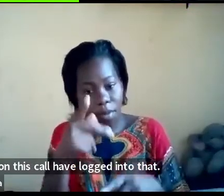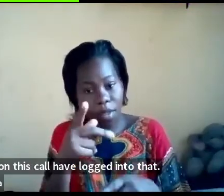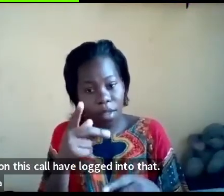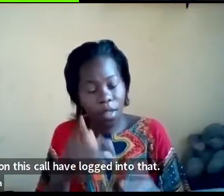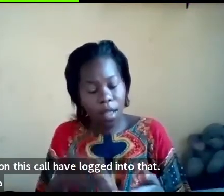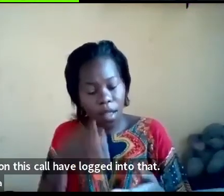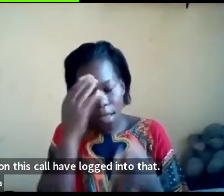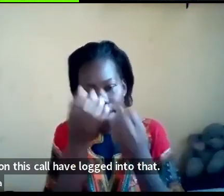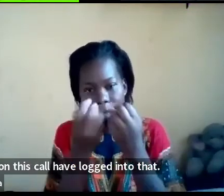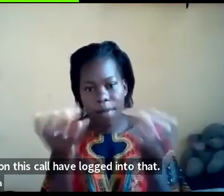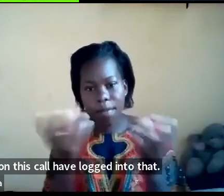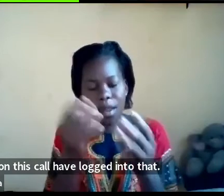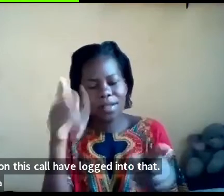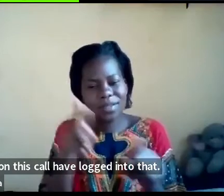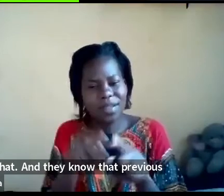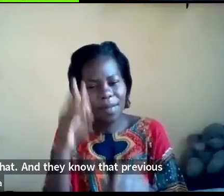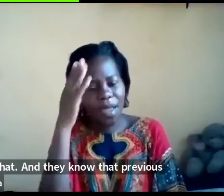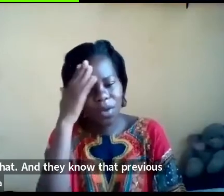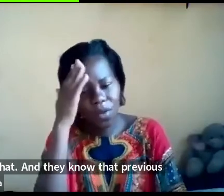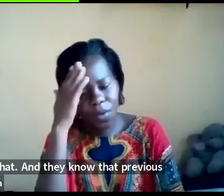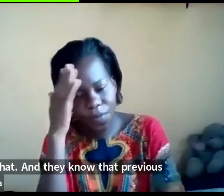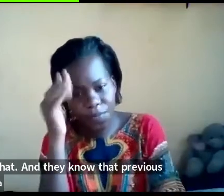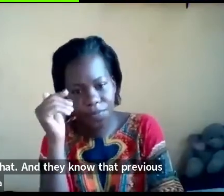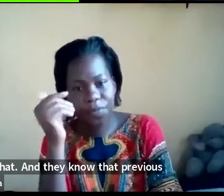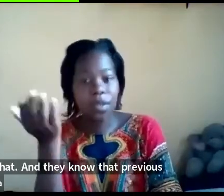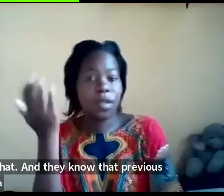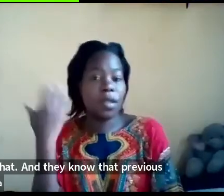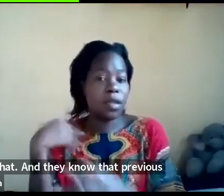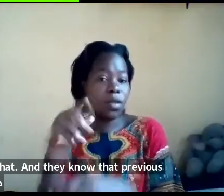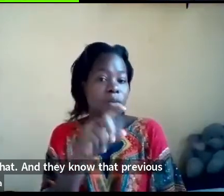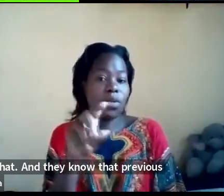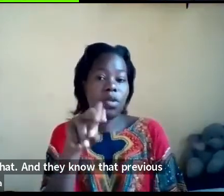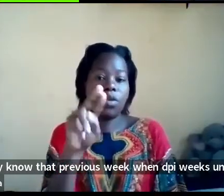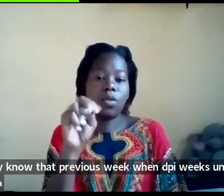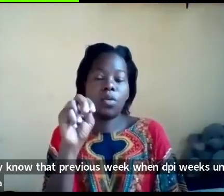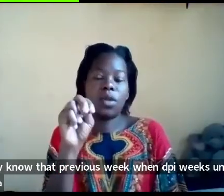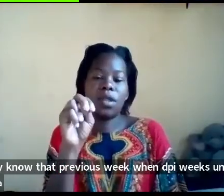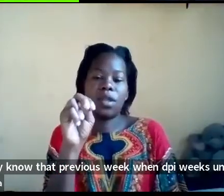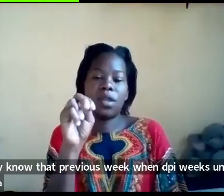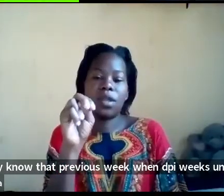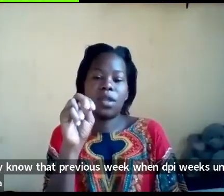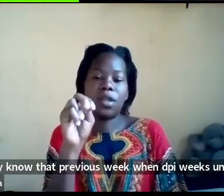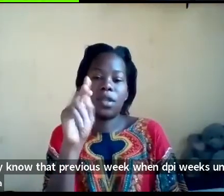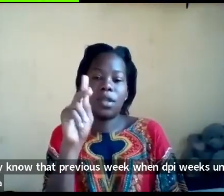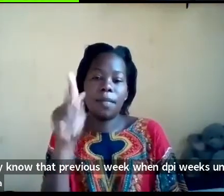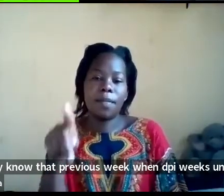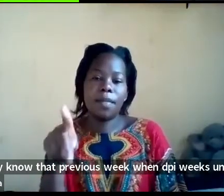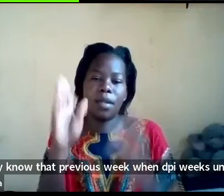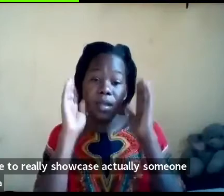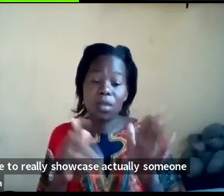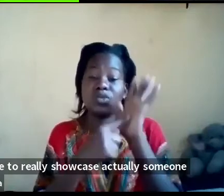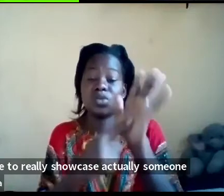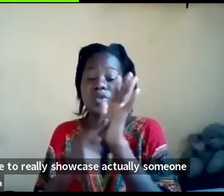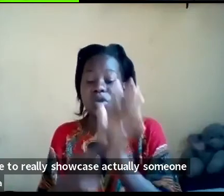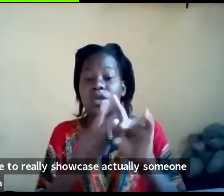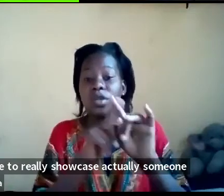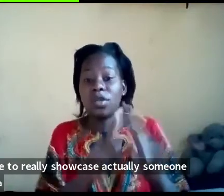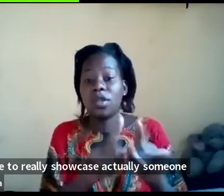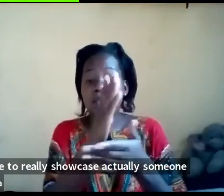that in previous UNDP has tried to really showcase actually some of the kind of green